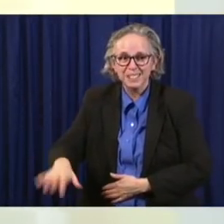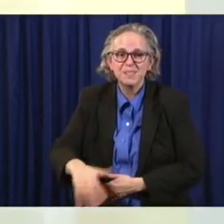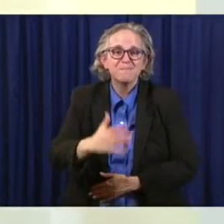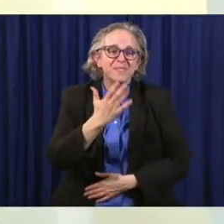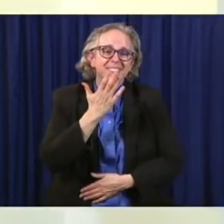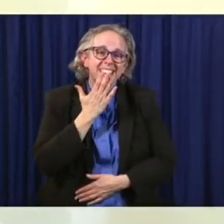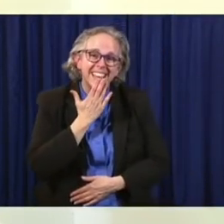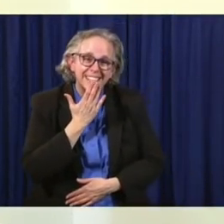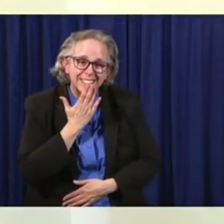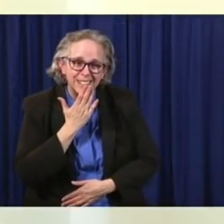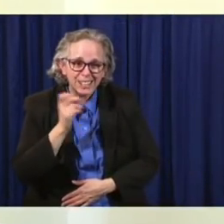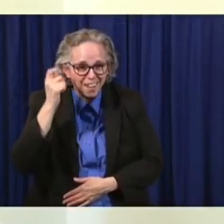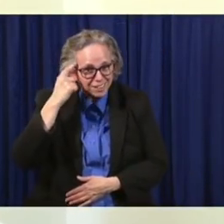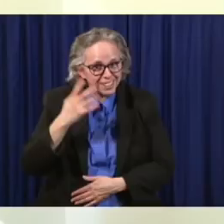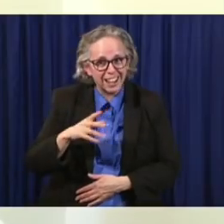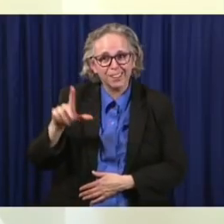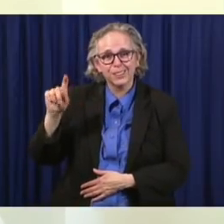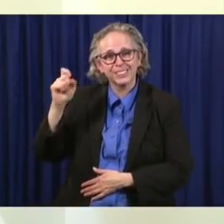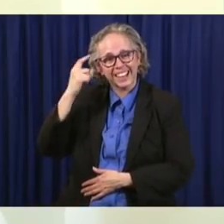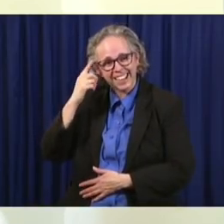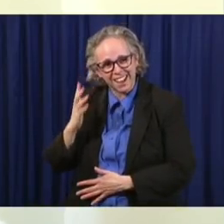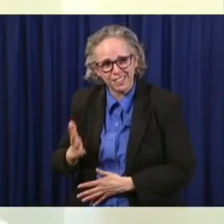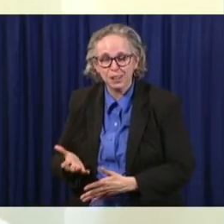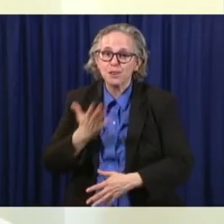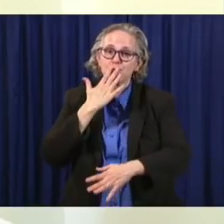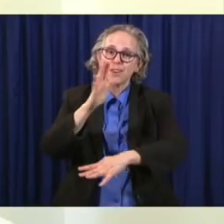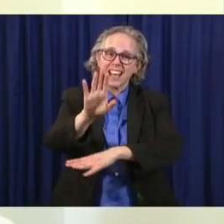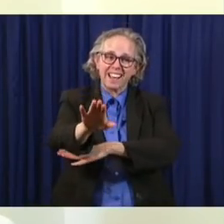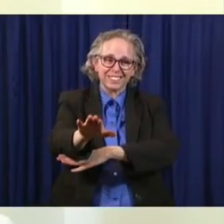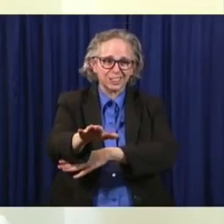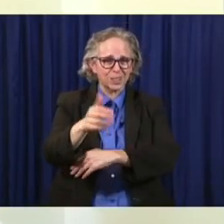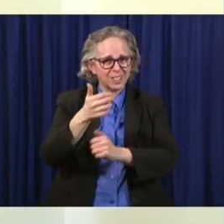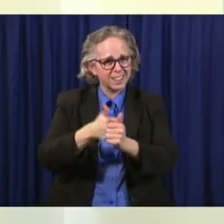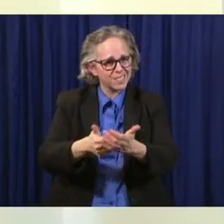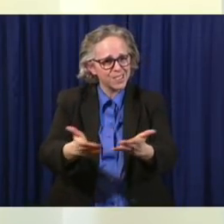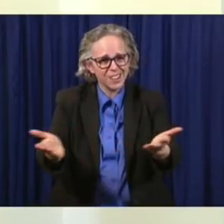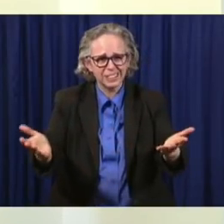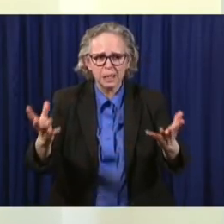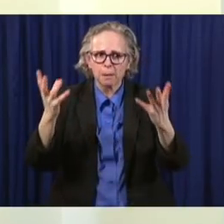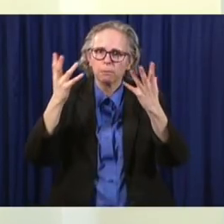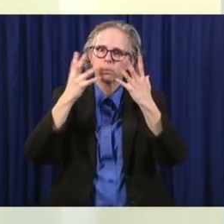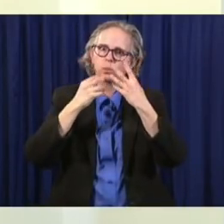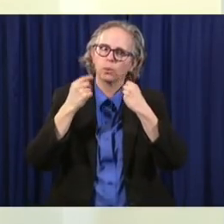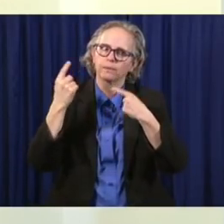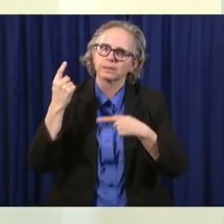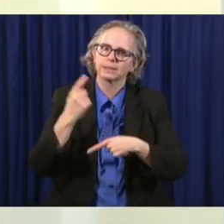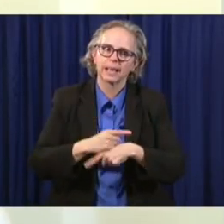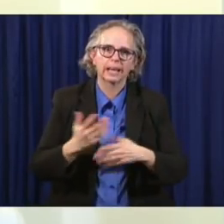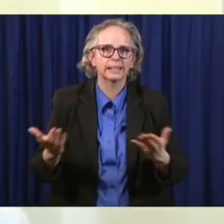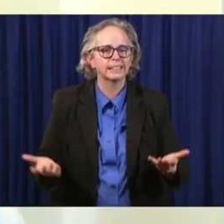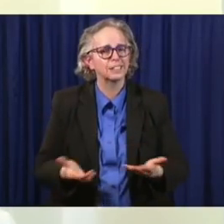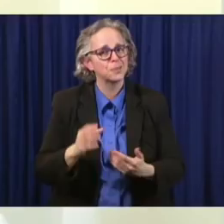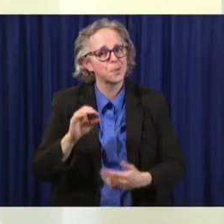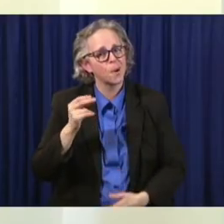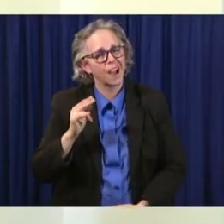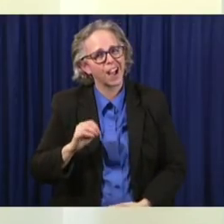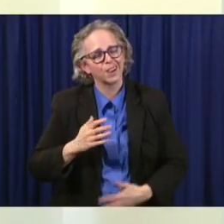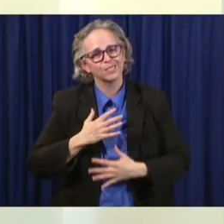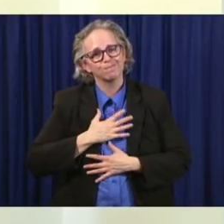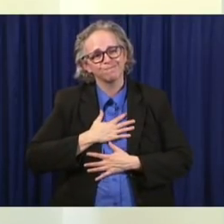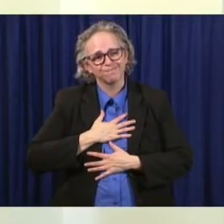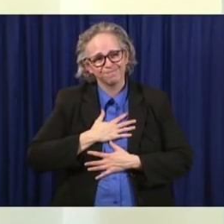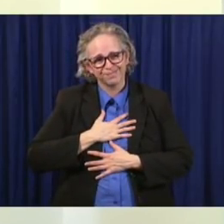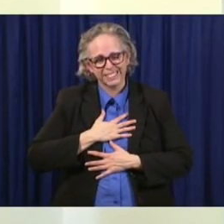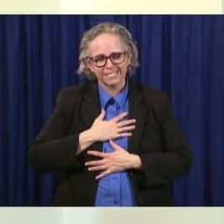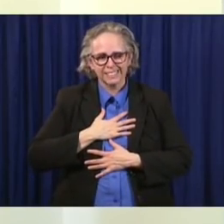and good afternoon to everyone on a very beautiful day here in Ohio. I do feel the spirit of